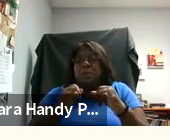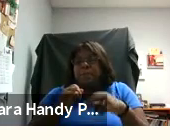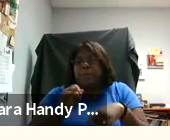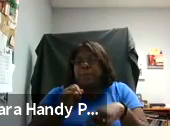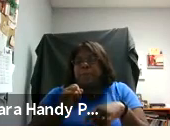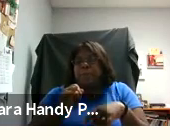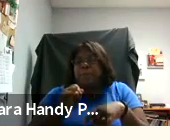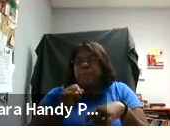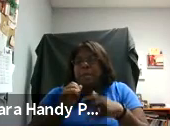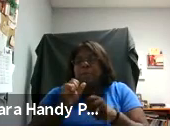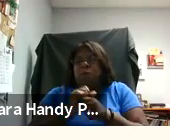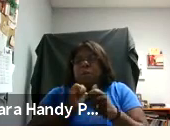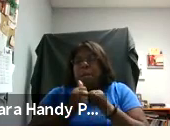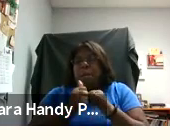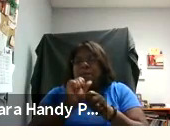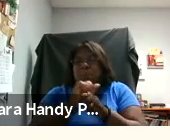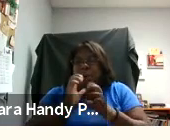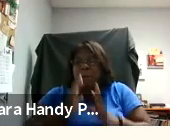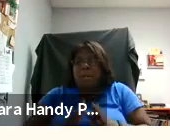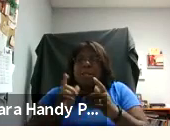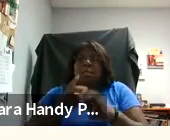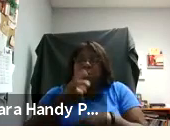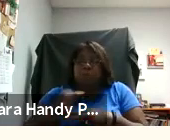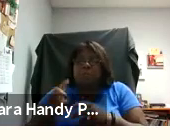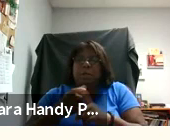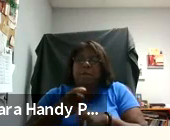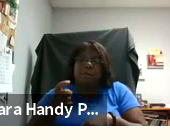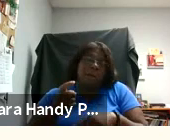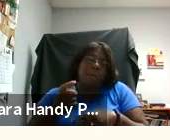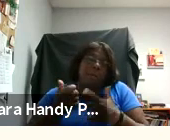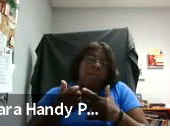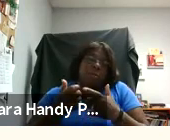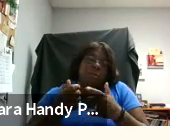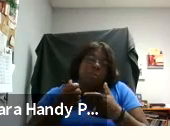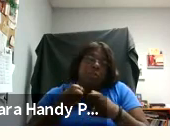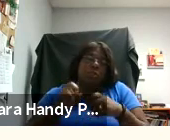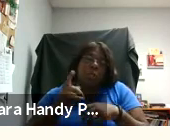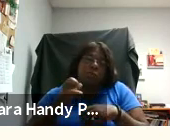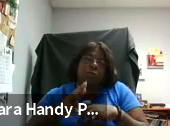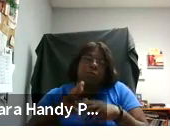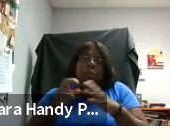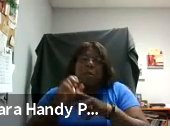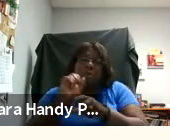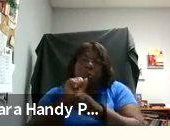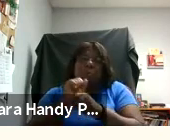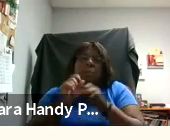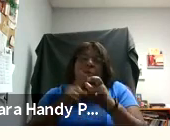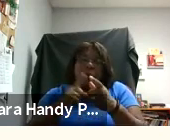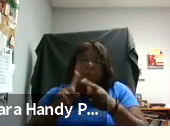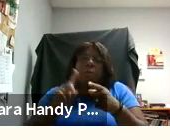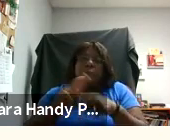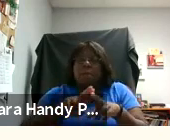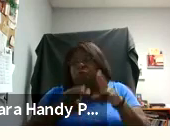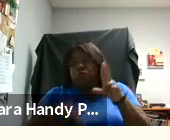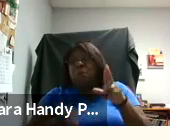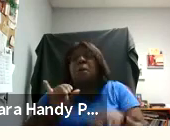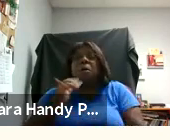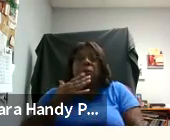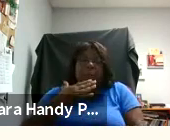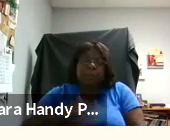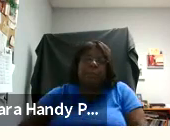competitive employment unless they're transitioning out of sheltered employment. So those dropped significantly. Okay, thank you.